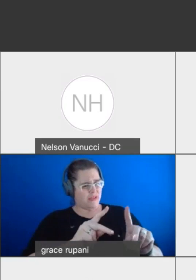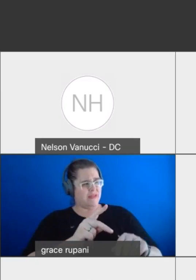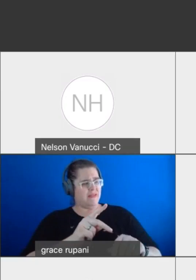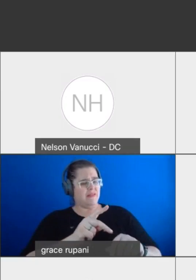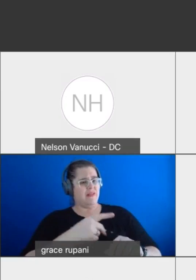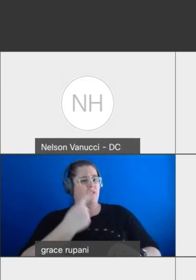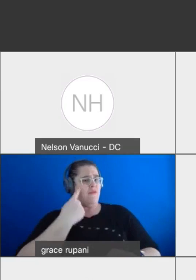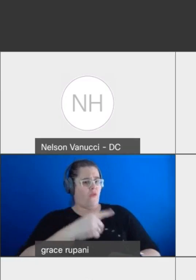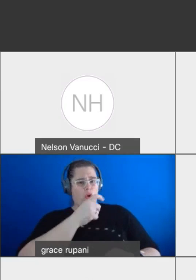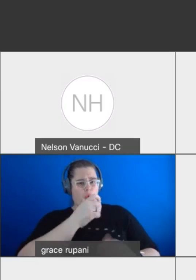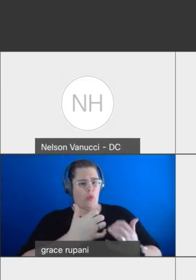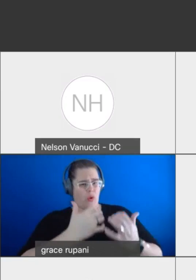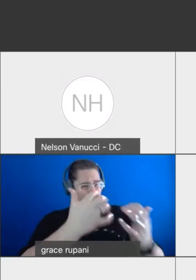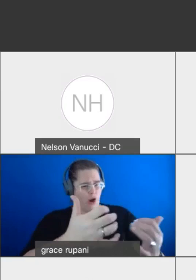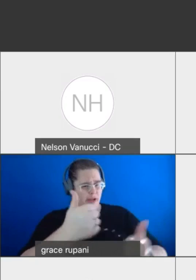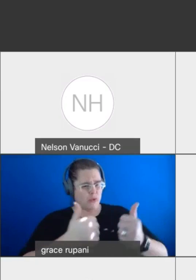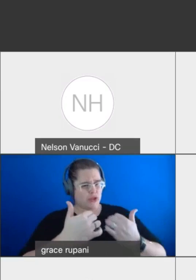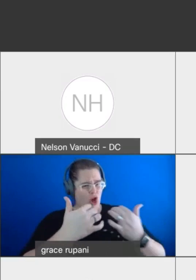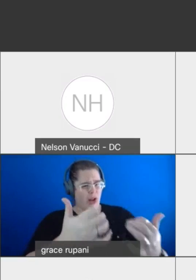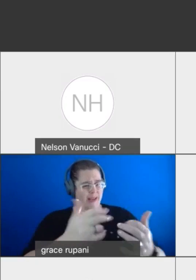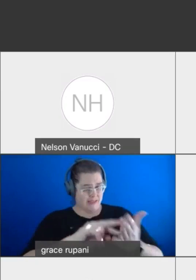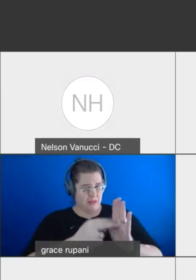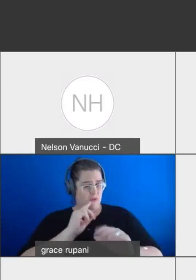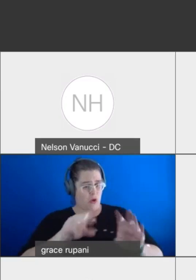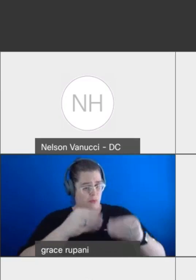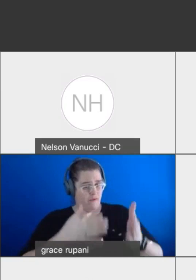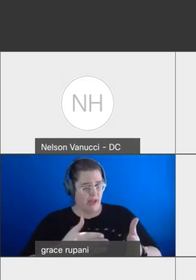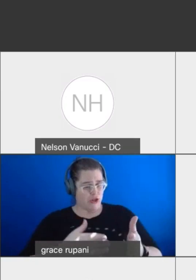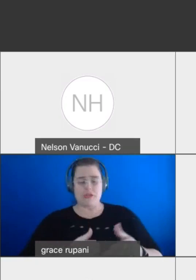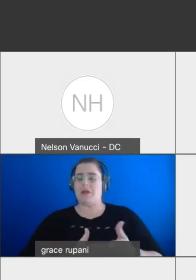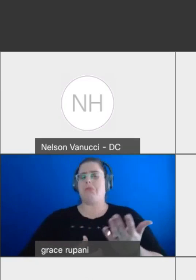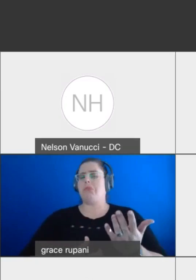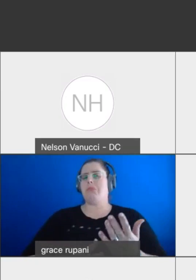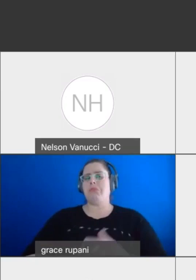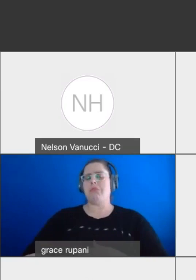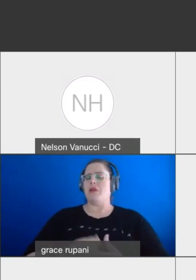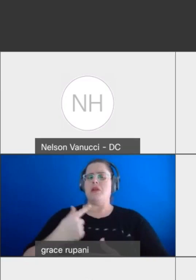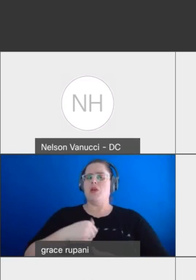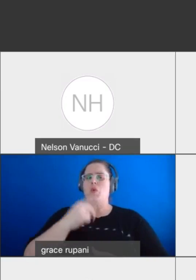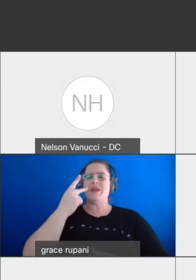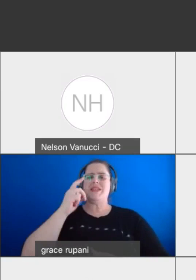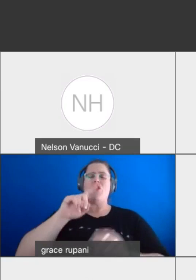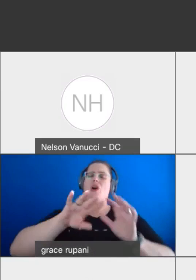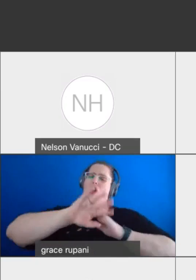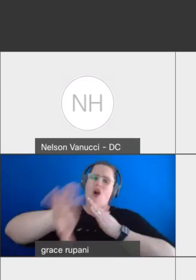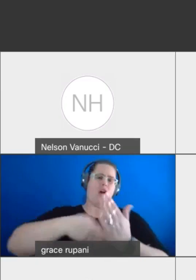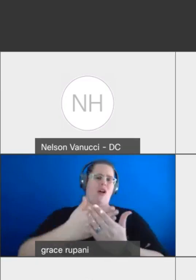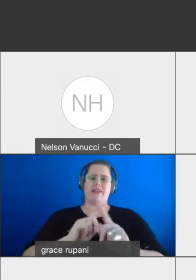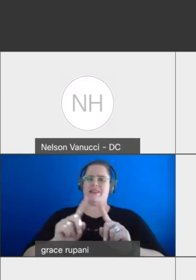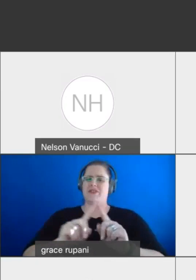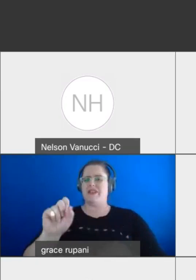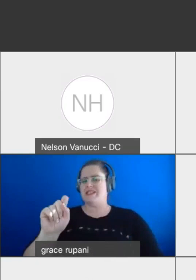providers? No, we see this as needing to get information out to all our stakeholders, district partners,